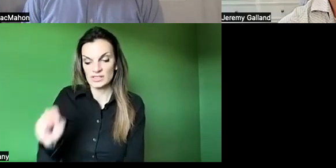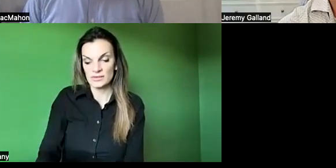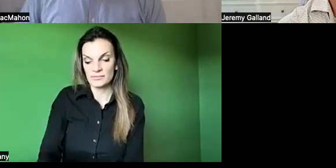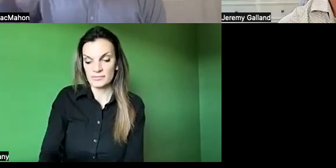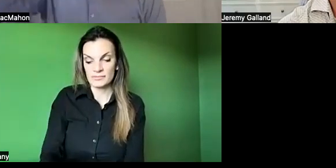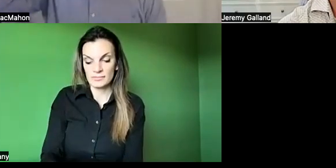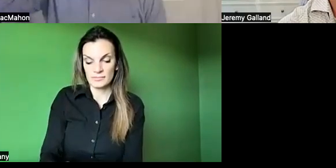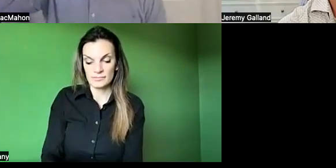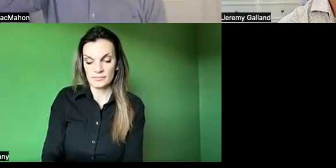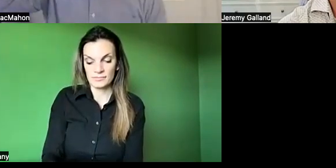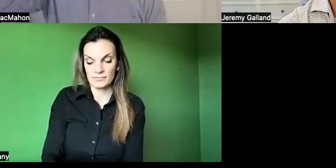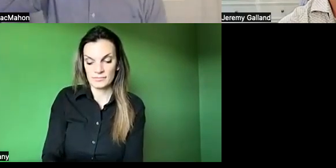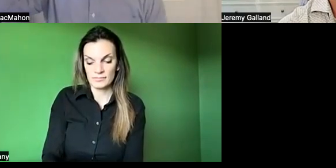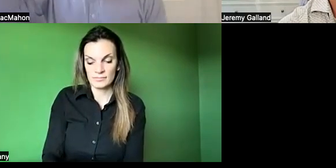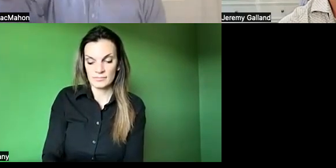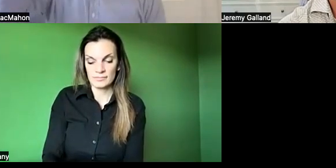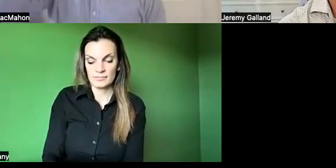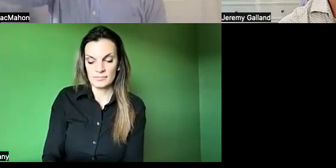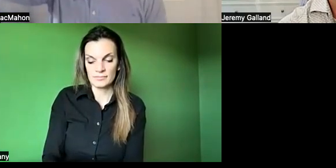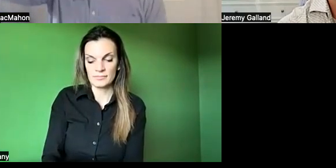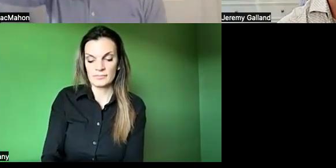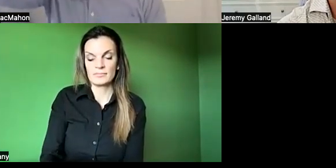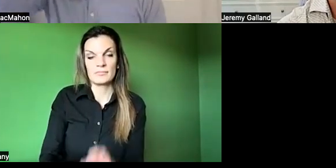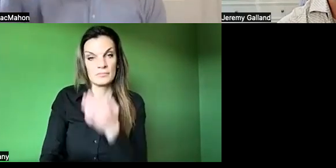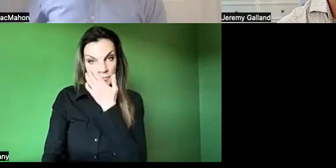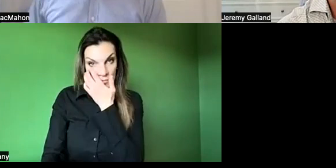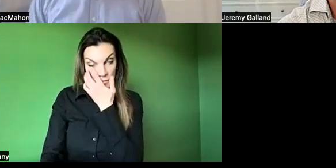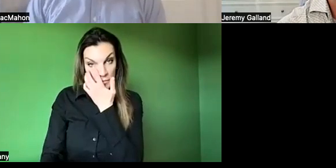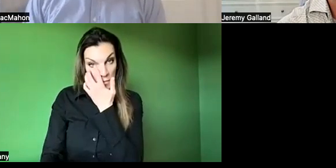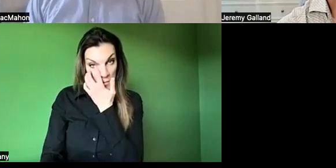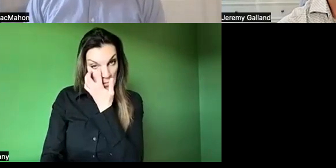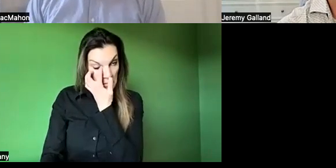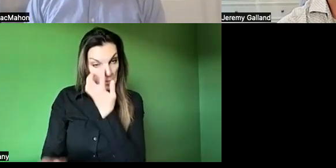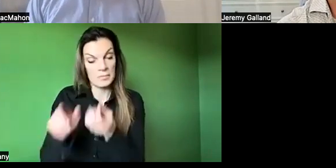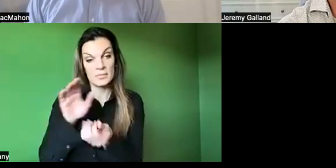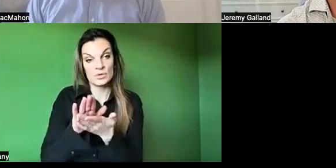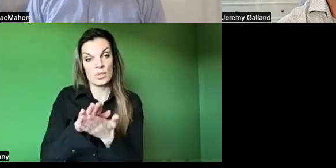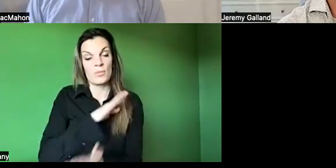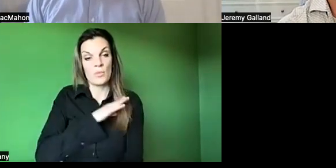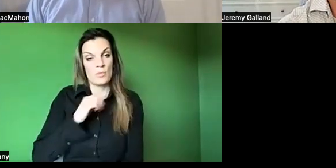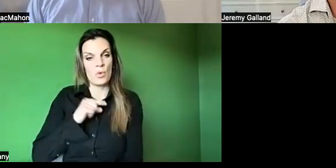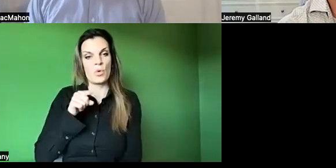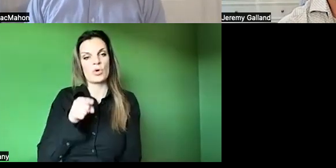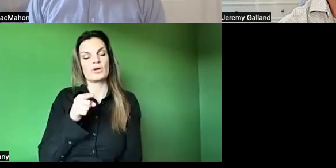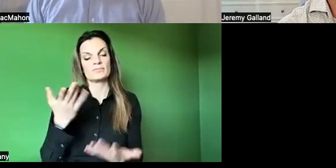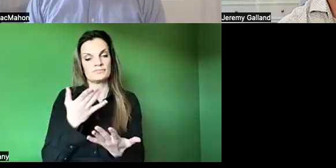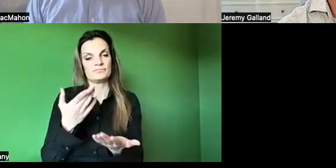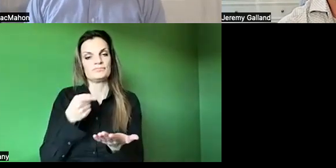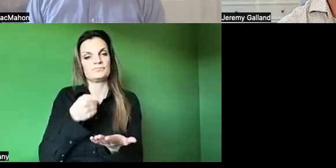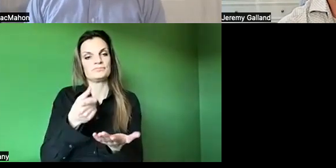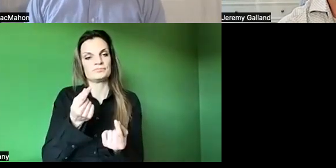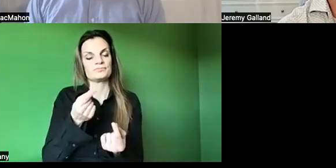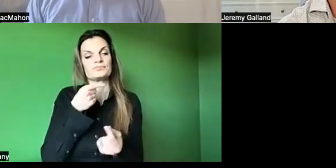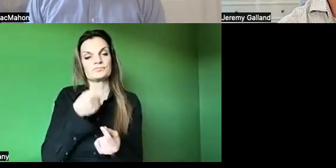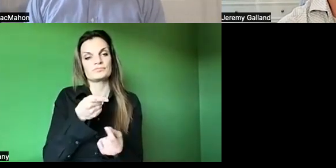So I know that the job of the board covers two main areas, the basic foundational